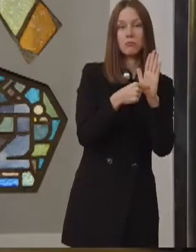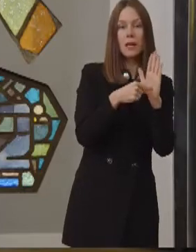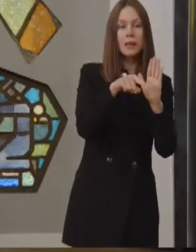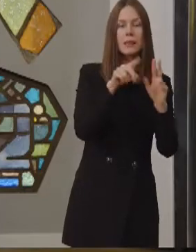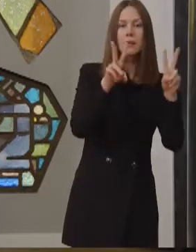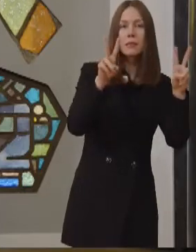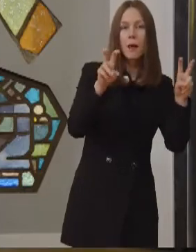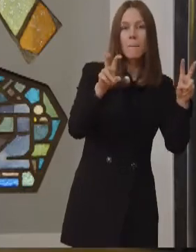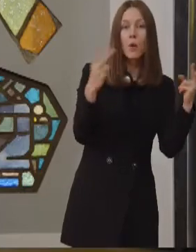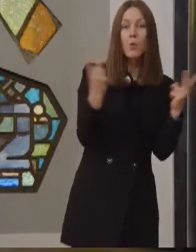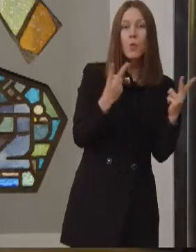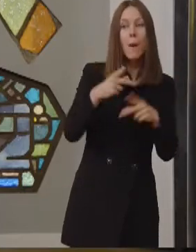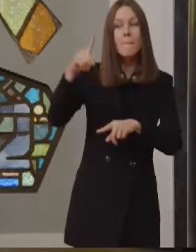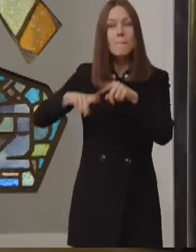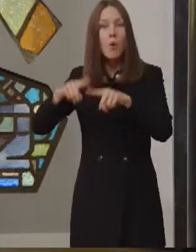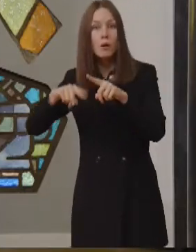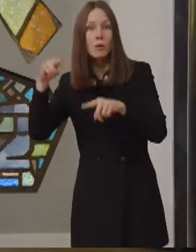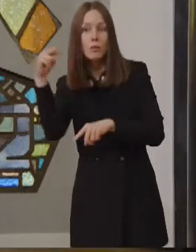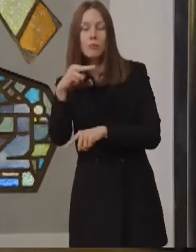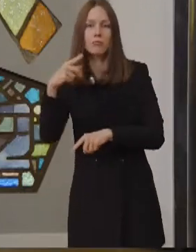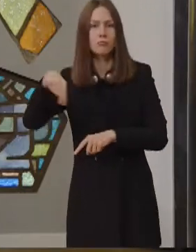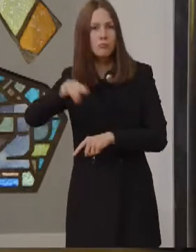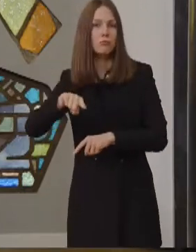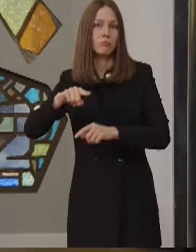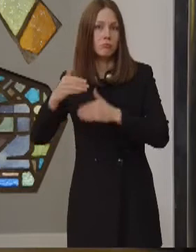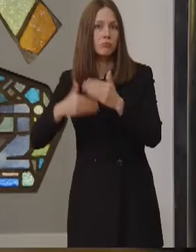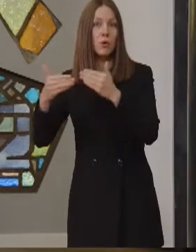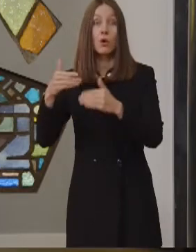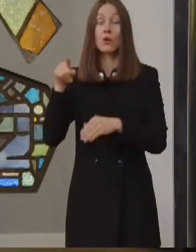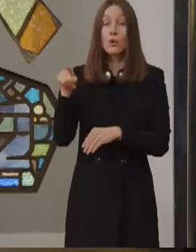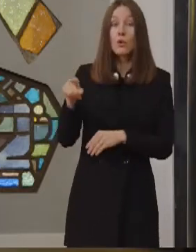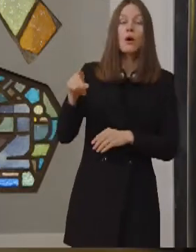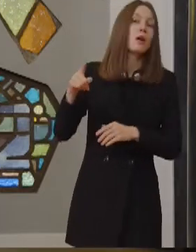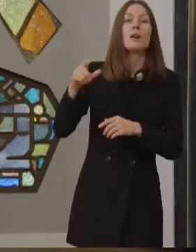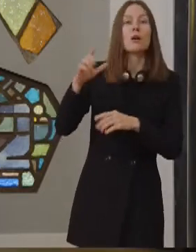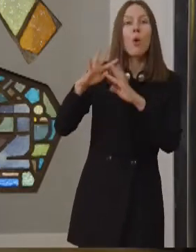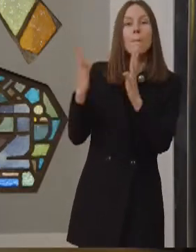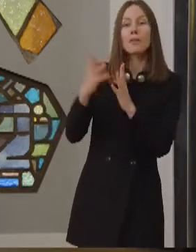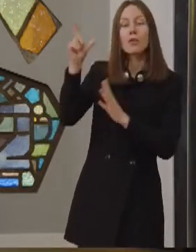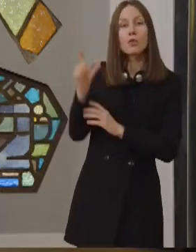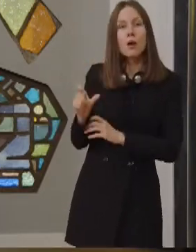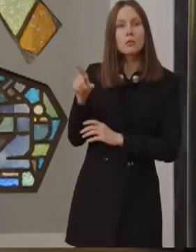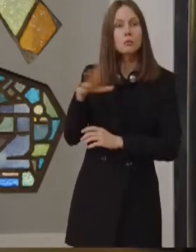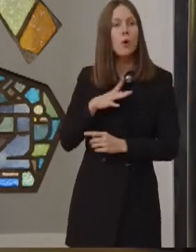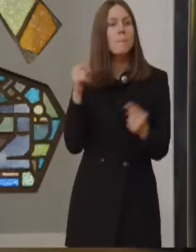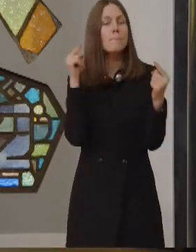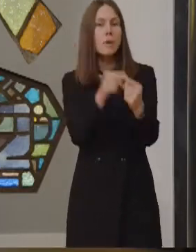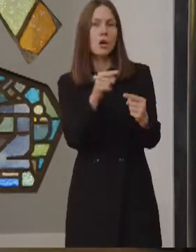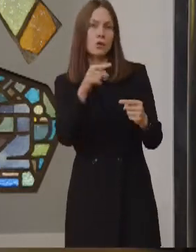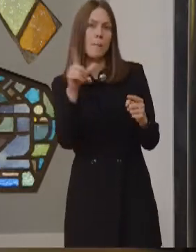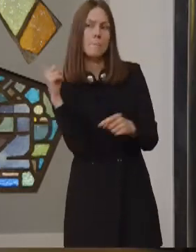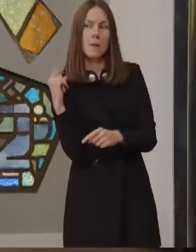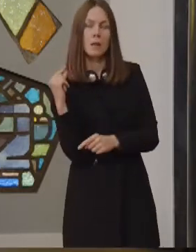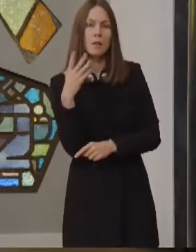is one of the topics which requires political will and political courage. You are a member of the Committee on Human Rights and you